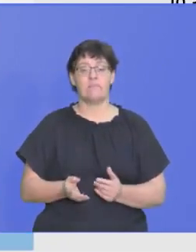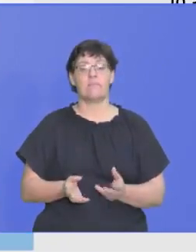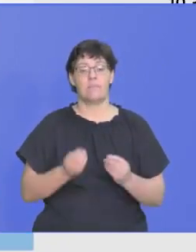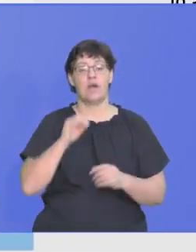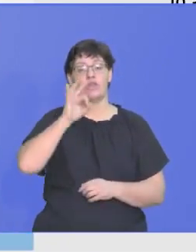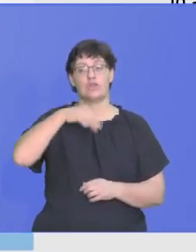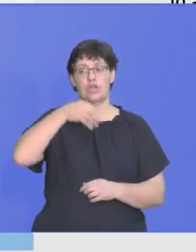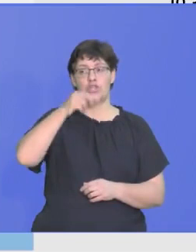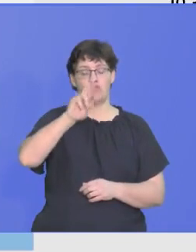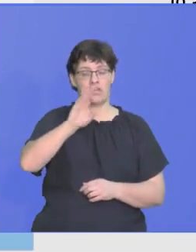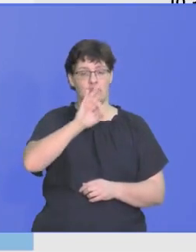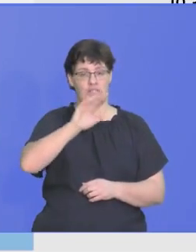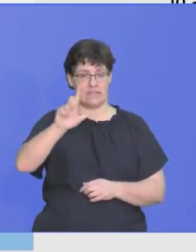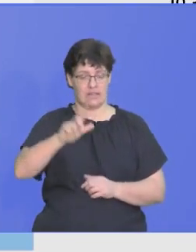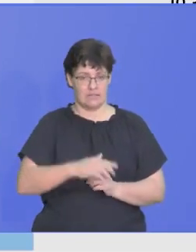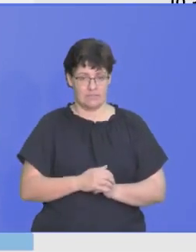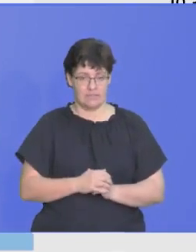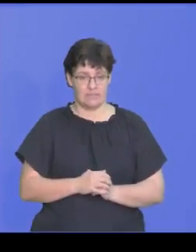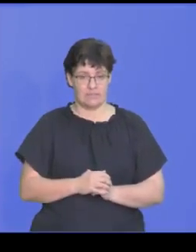And I get an answer of 13 Rand 37.